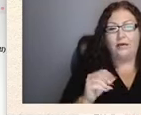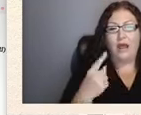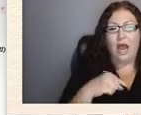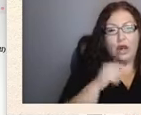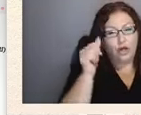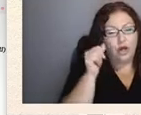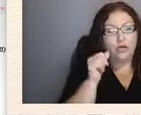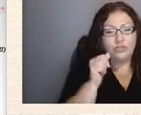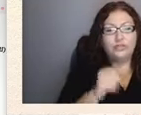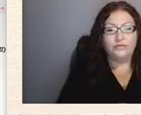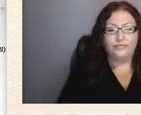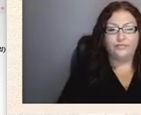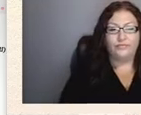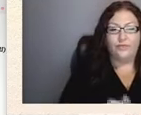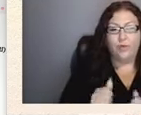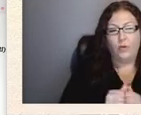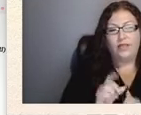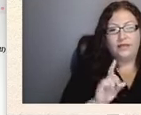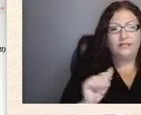with